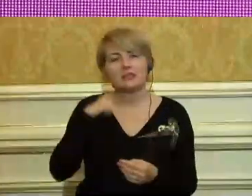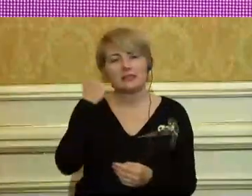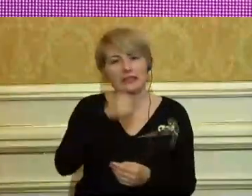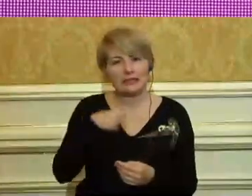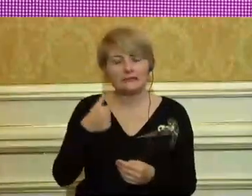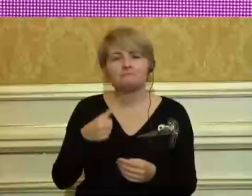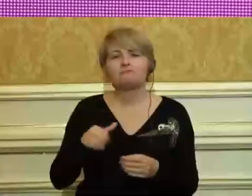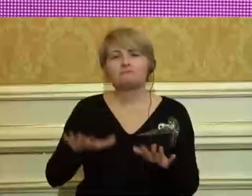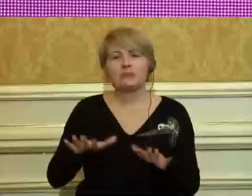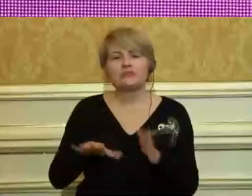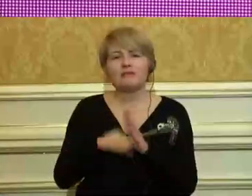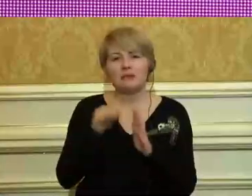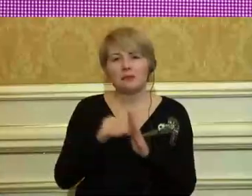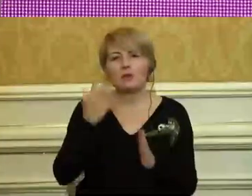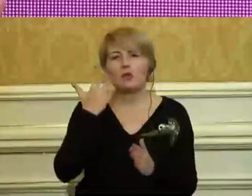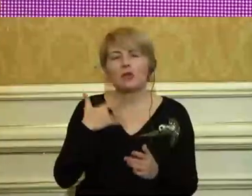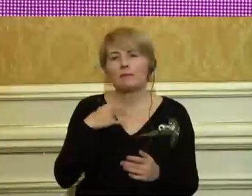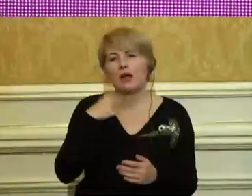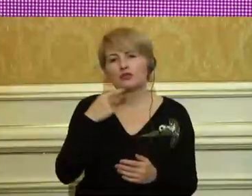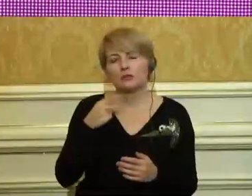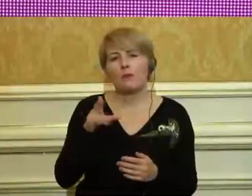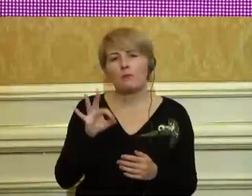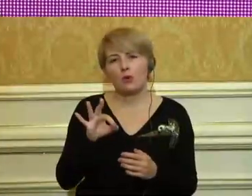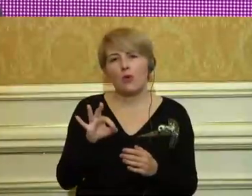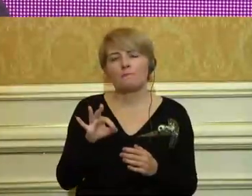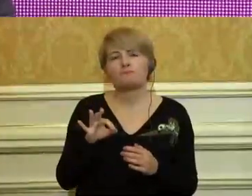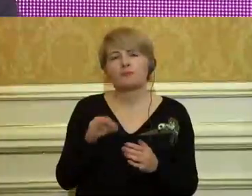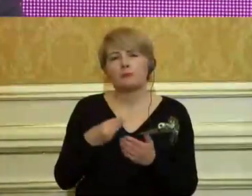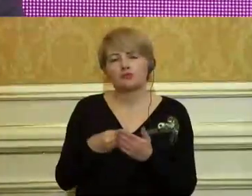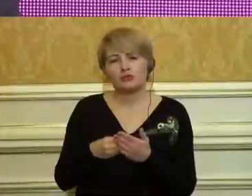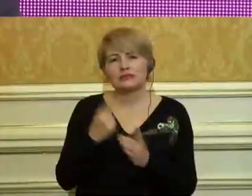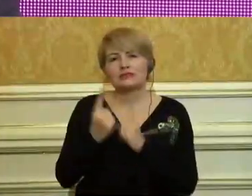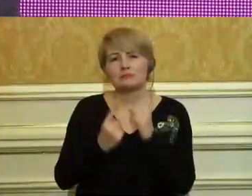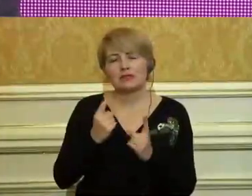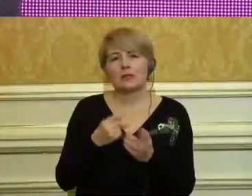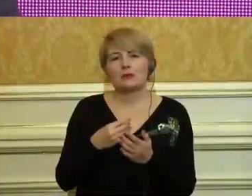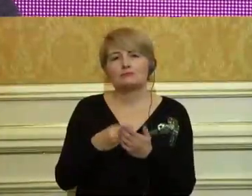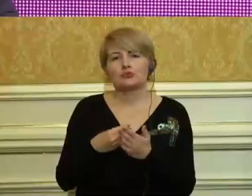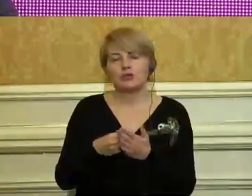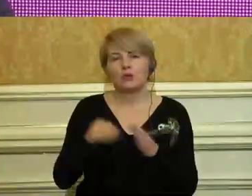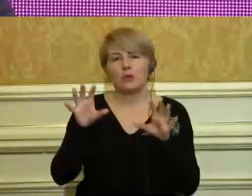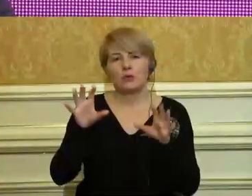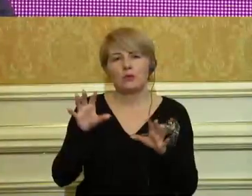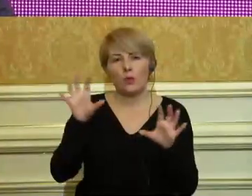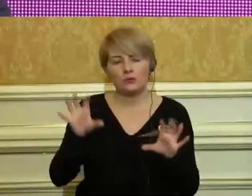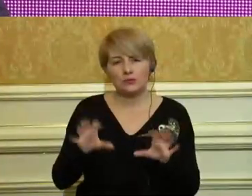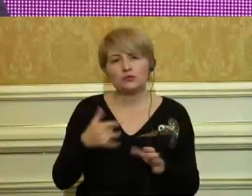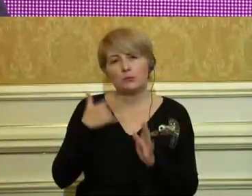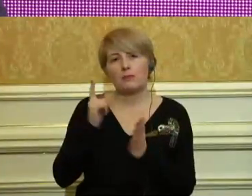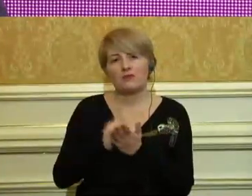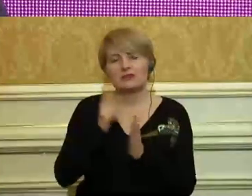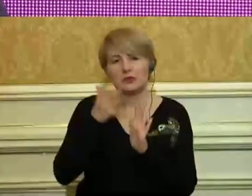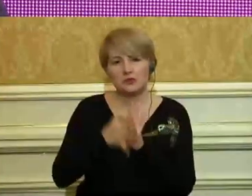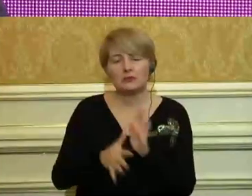tell you that the year 2020, it will be the local election. We were talking about the change of the